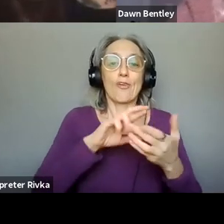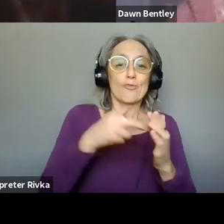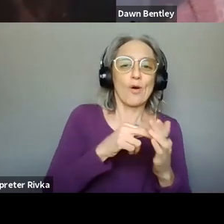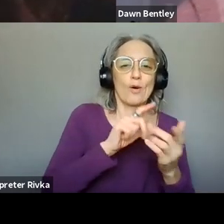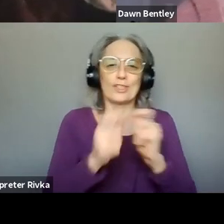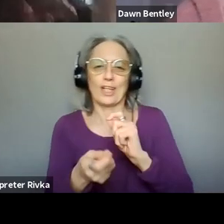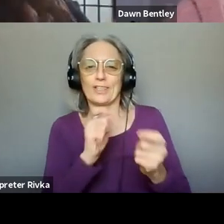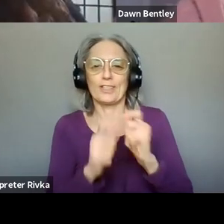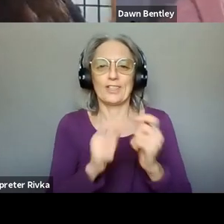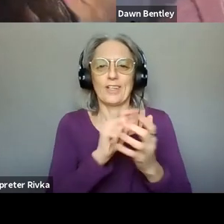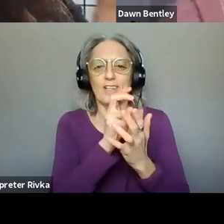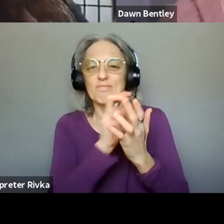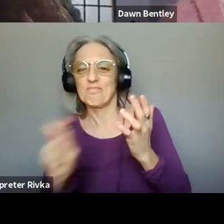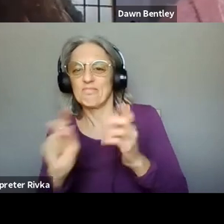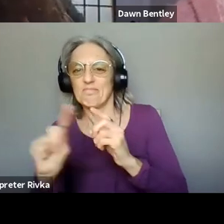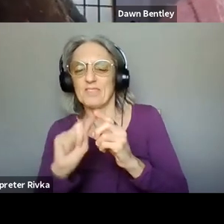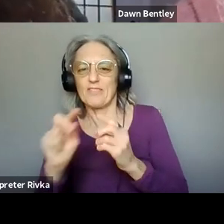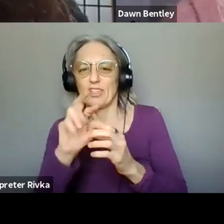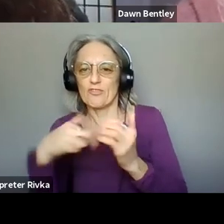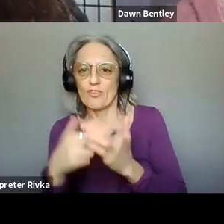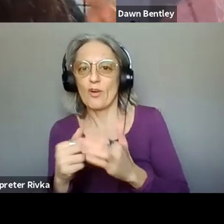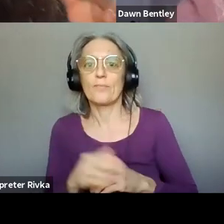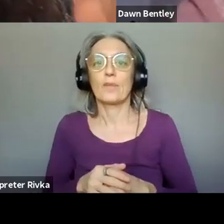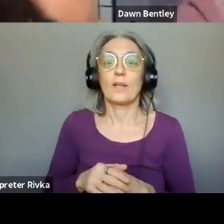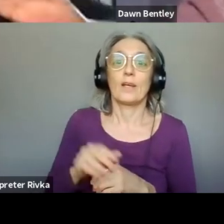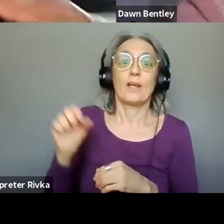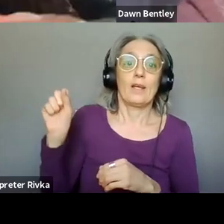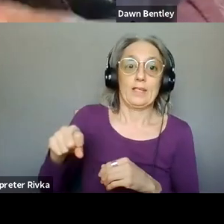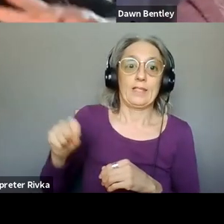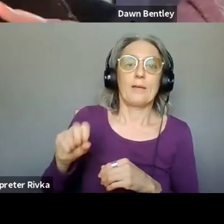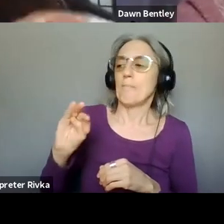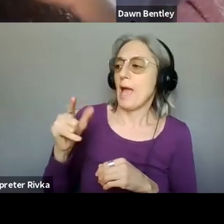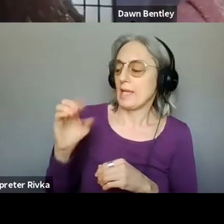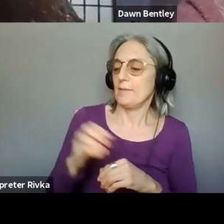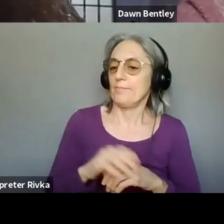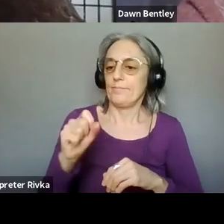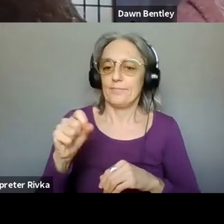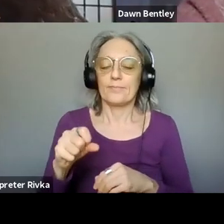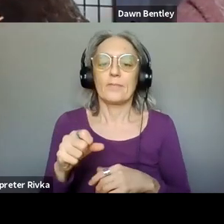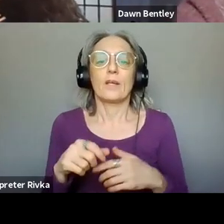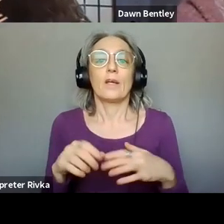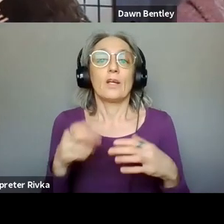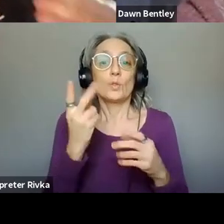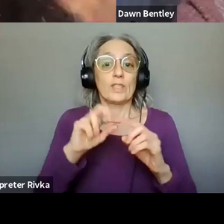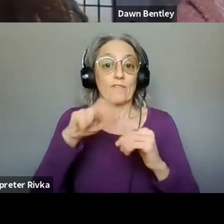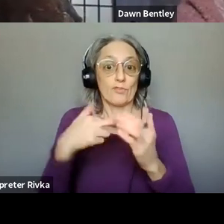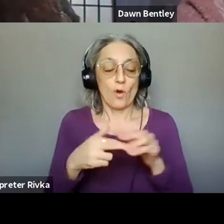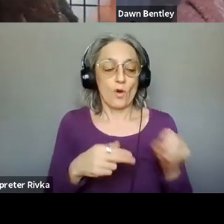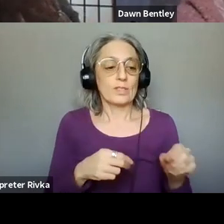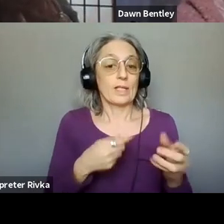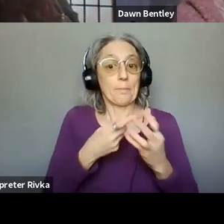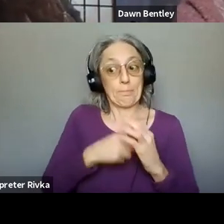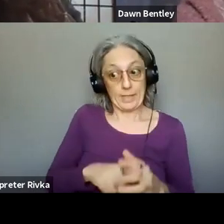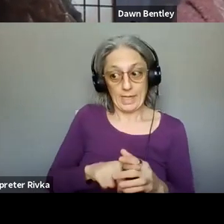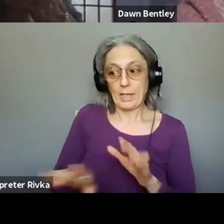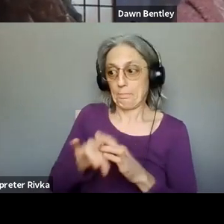absolutely. And the role of the court in terms of making legal determinations, there's kind of two roles that are going on, especially at the initial guardianship phase. The court's